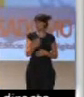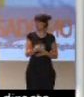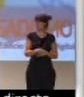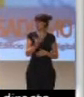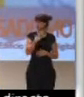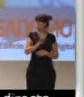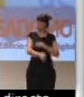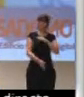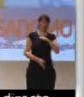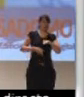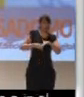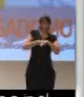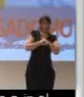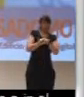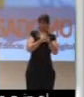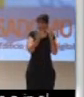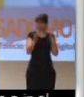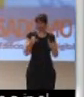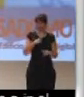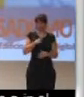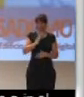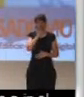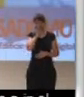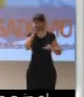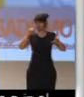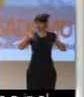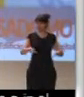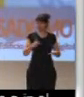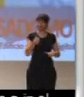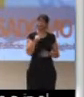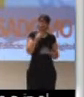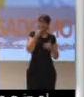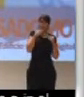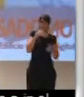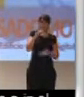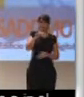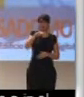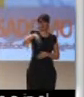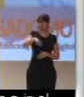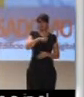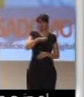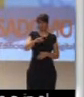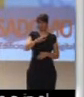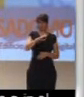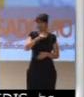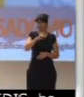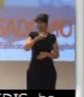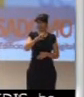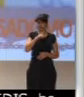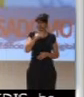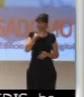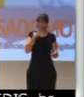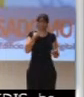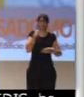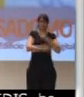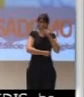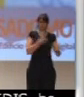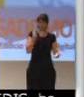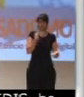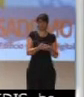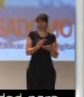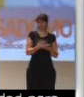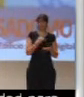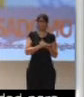So let's go to the living room. Through INREDIS, or let's go to the bedroom.